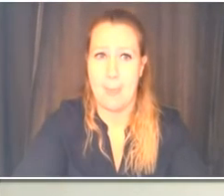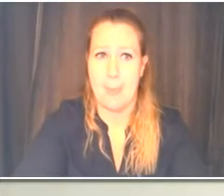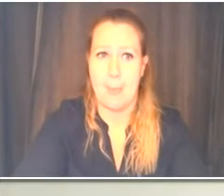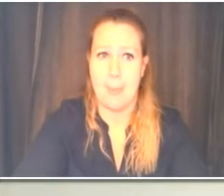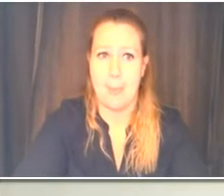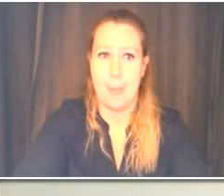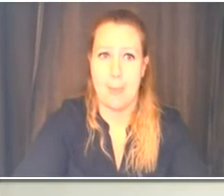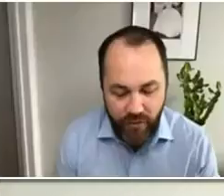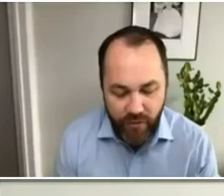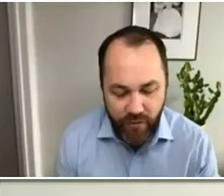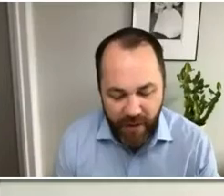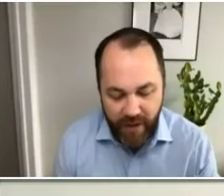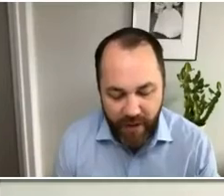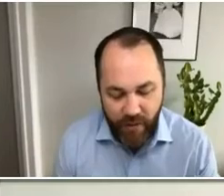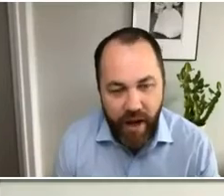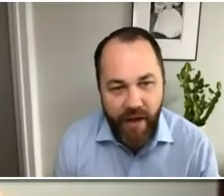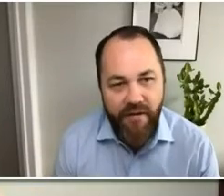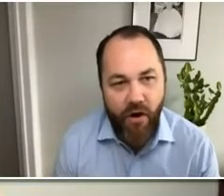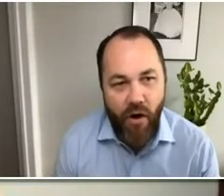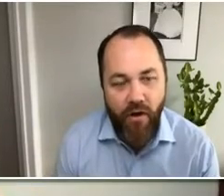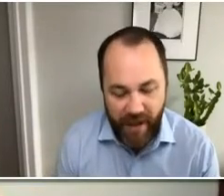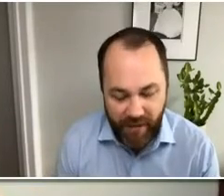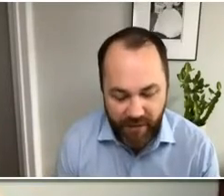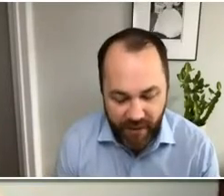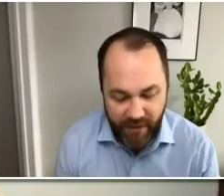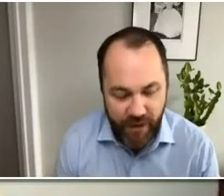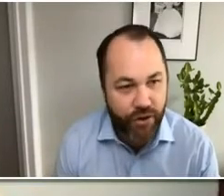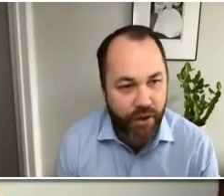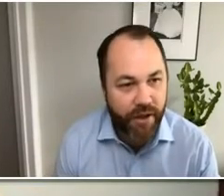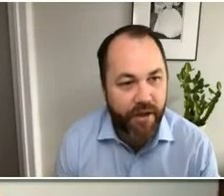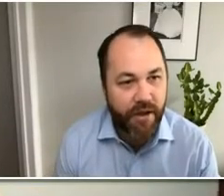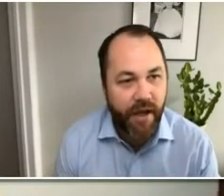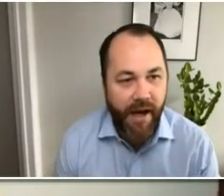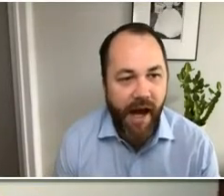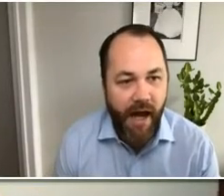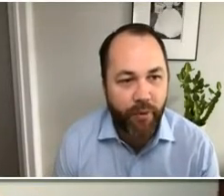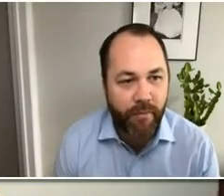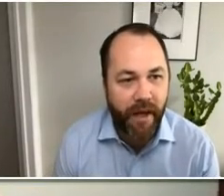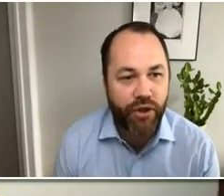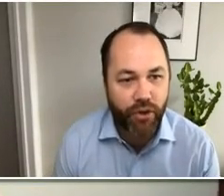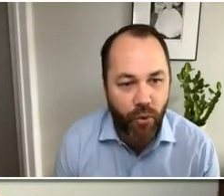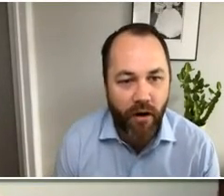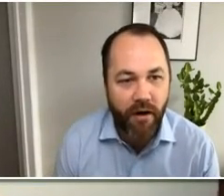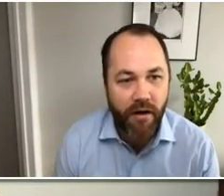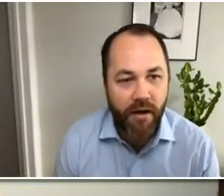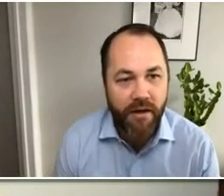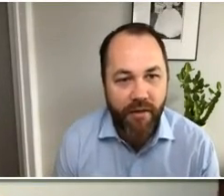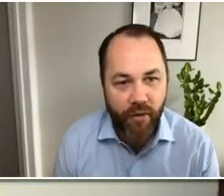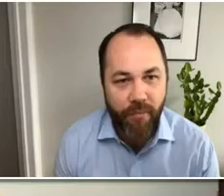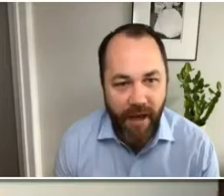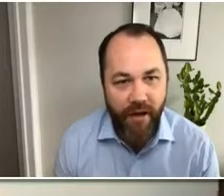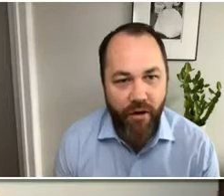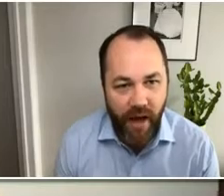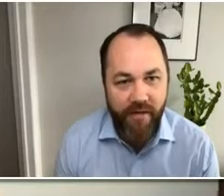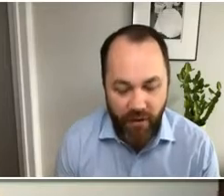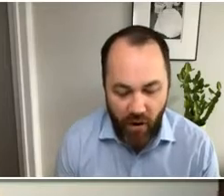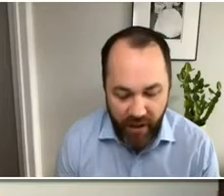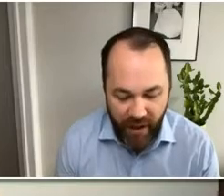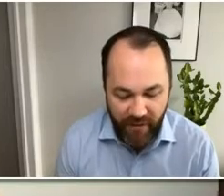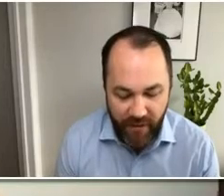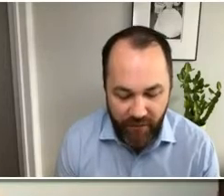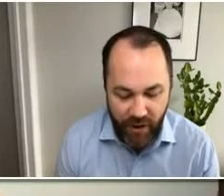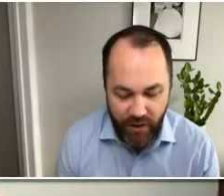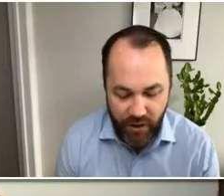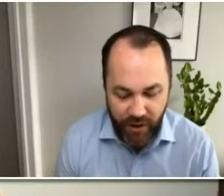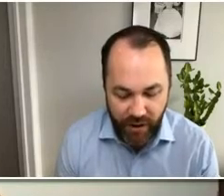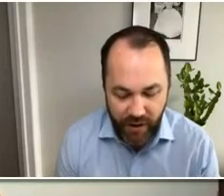related to domestic violence officers must make an arrest on all felony complaints and what we do here is we review the